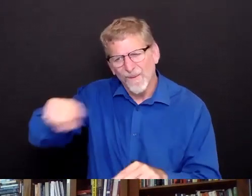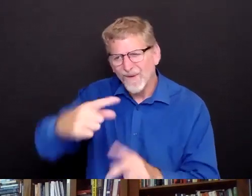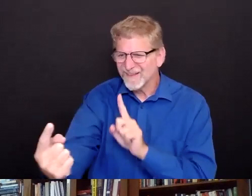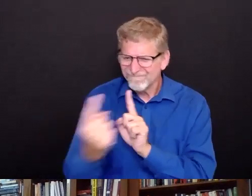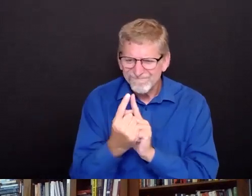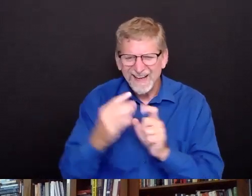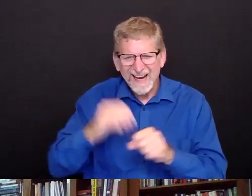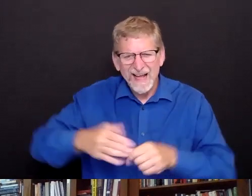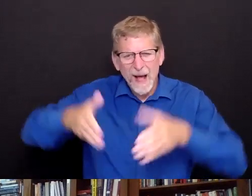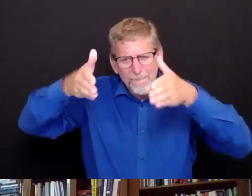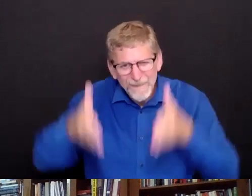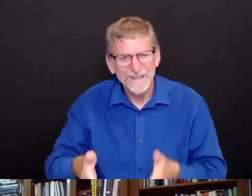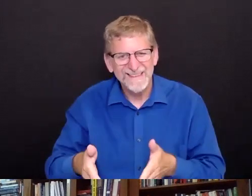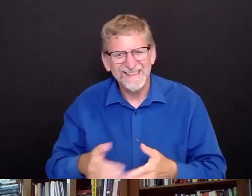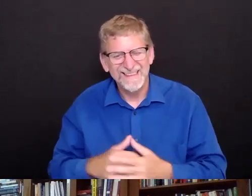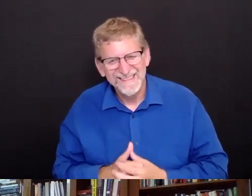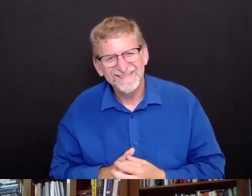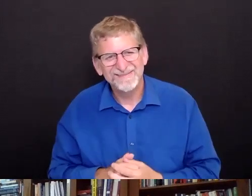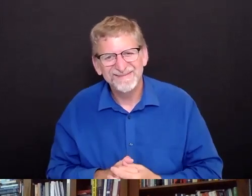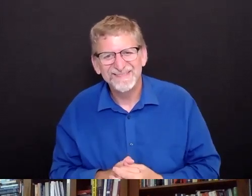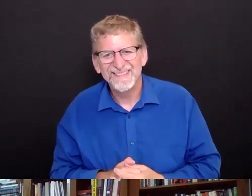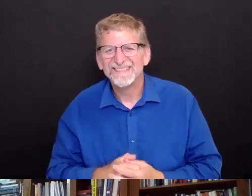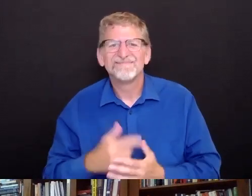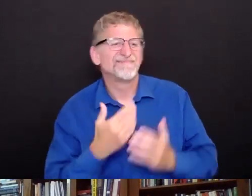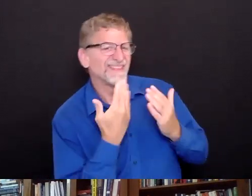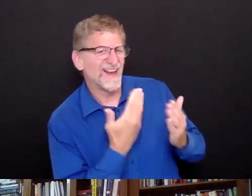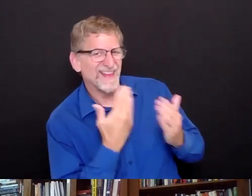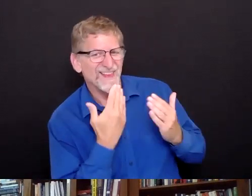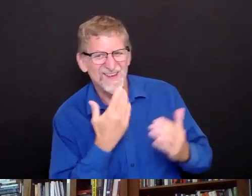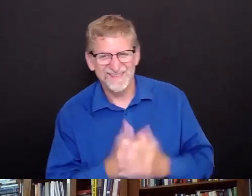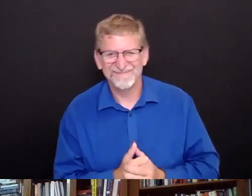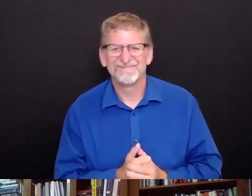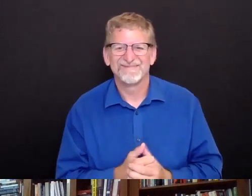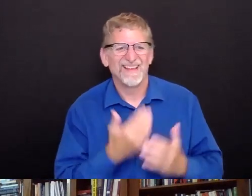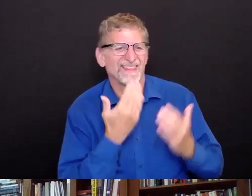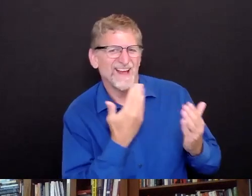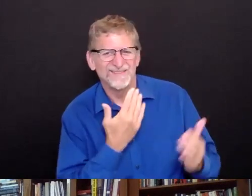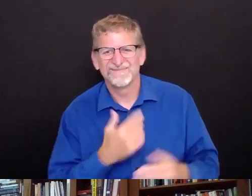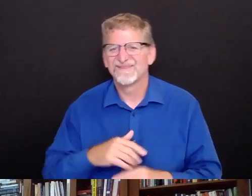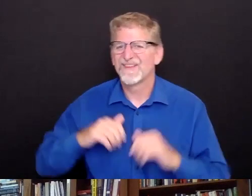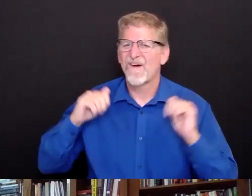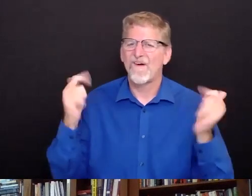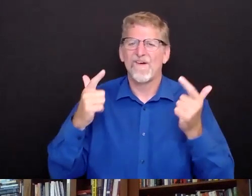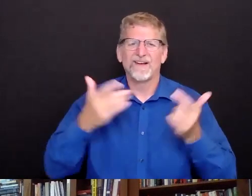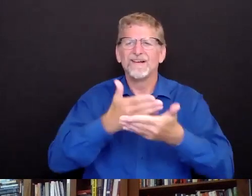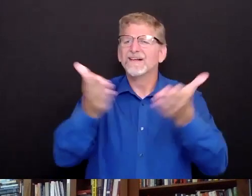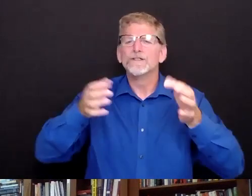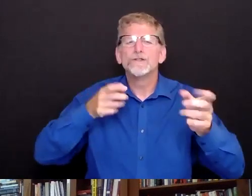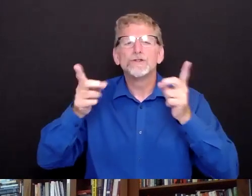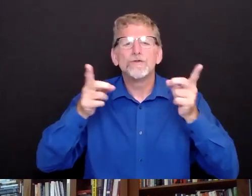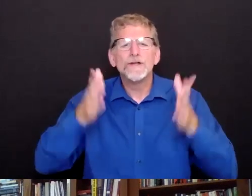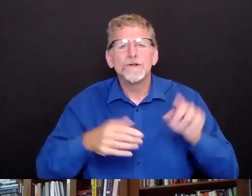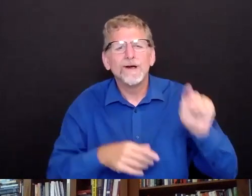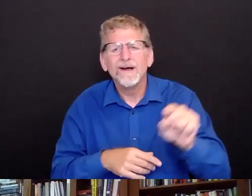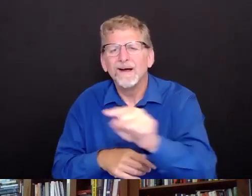very much, Dr. Collins. Thank you all to all the directors of postdoc offices and graduate student